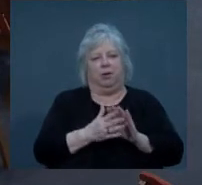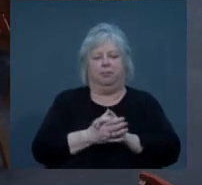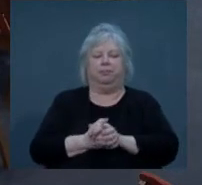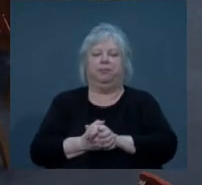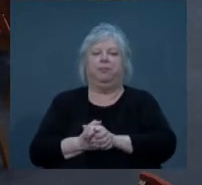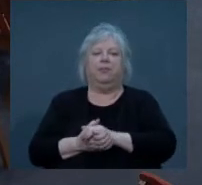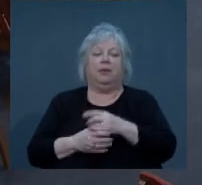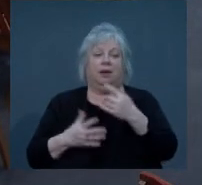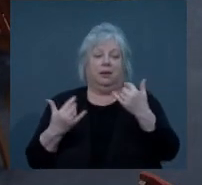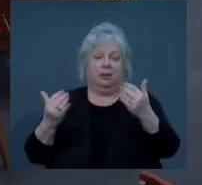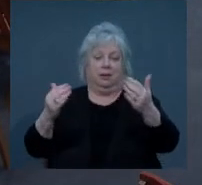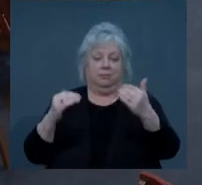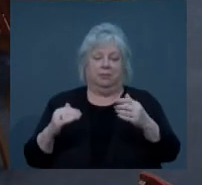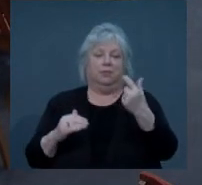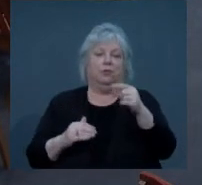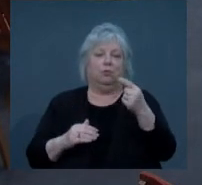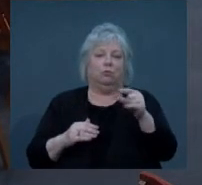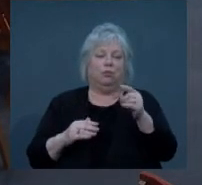space,